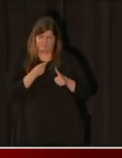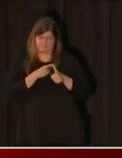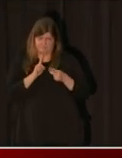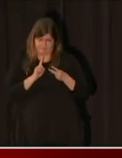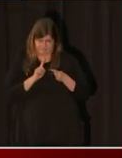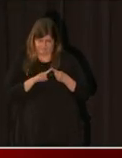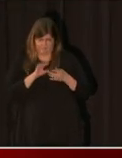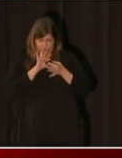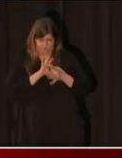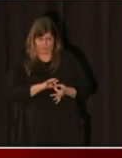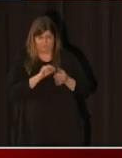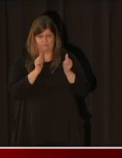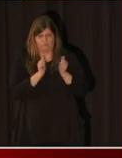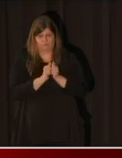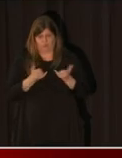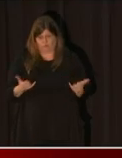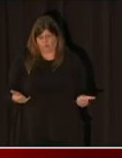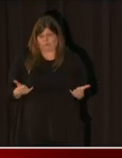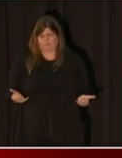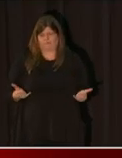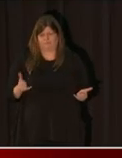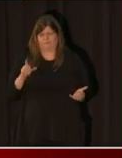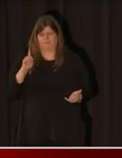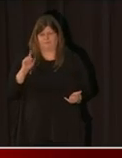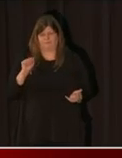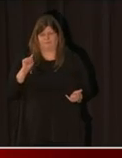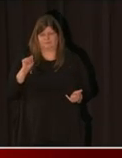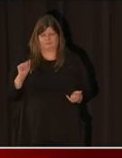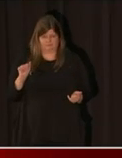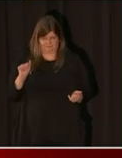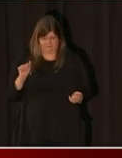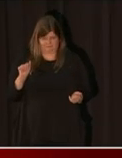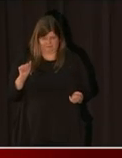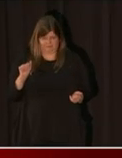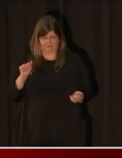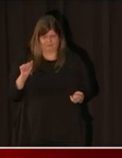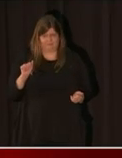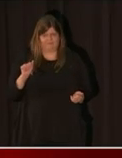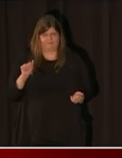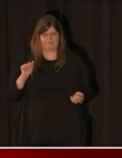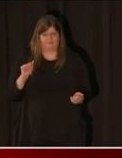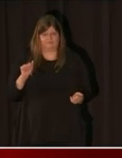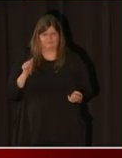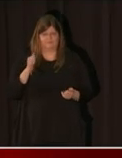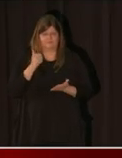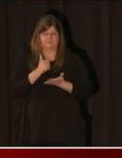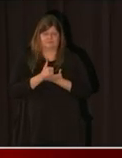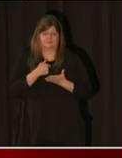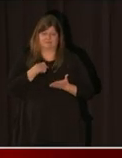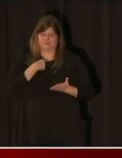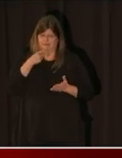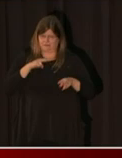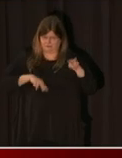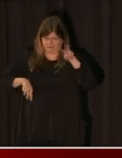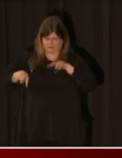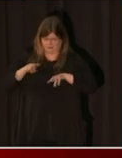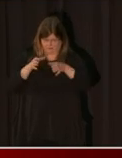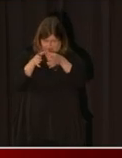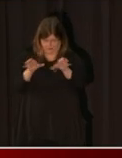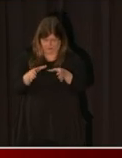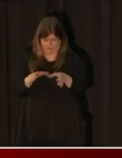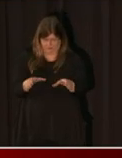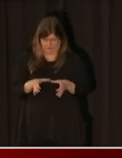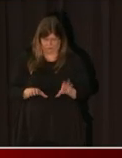with today's data. Thank you for releasing the ward breakdown as it relates to lives lost